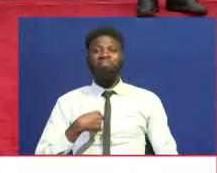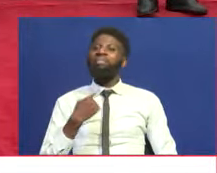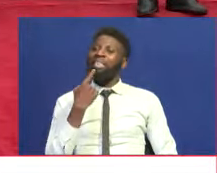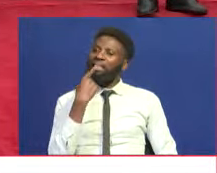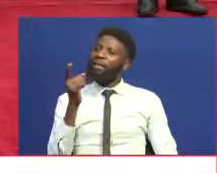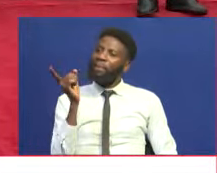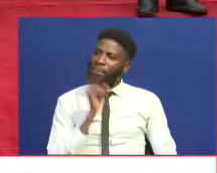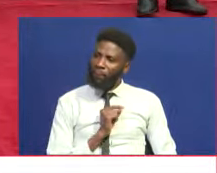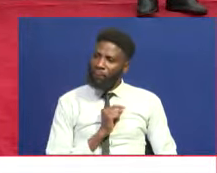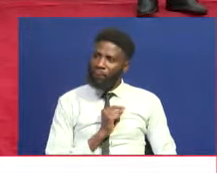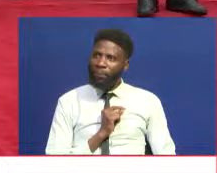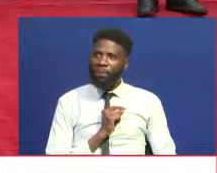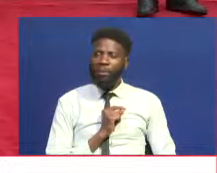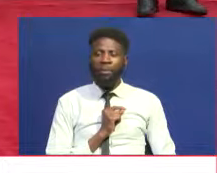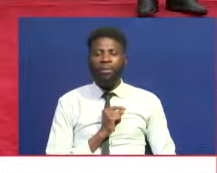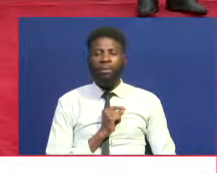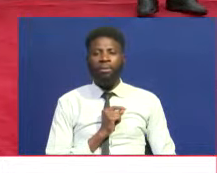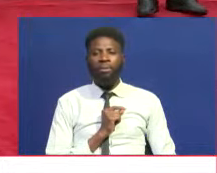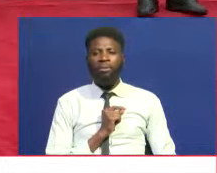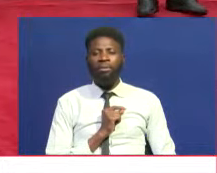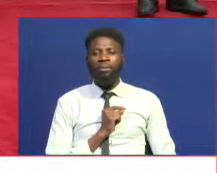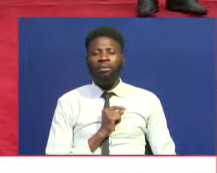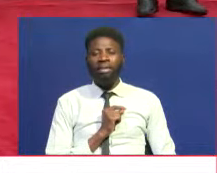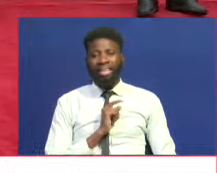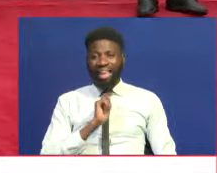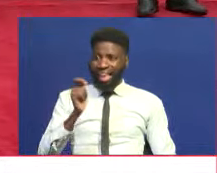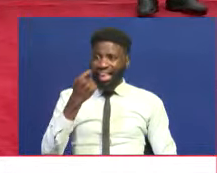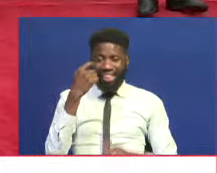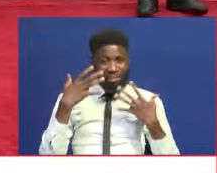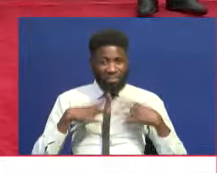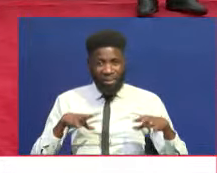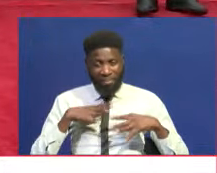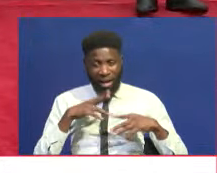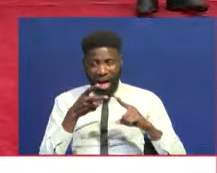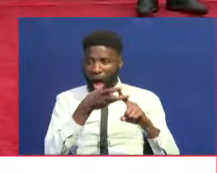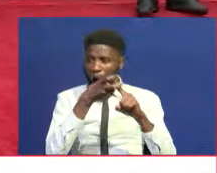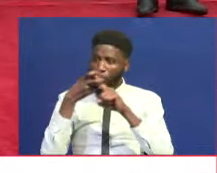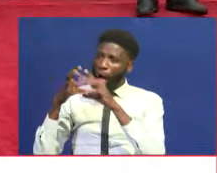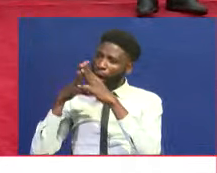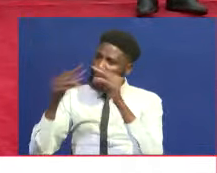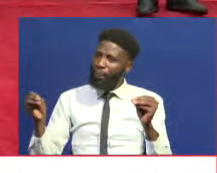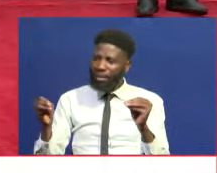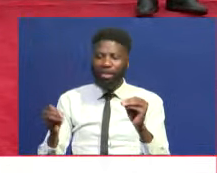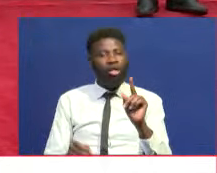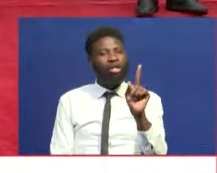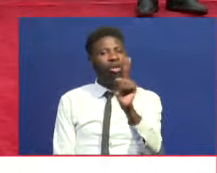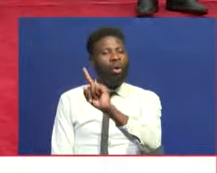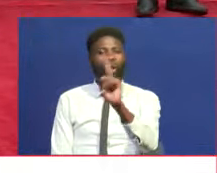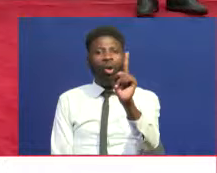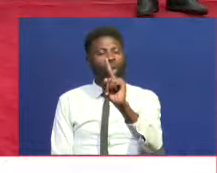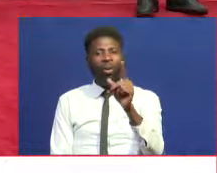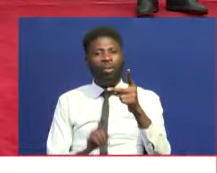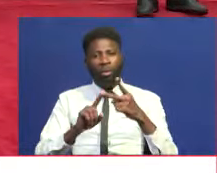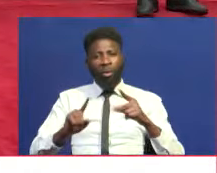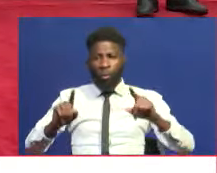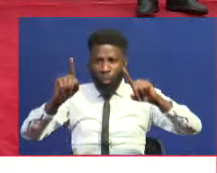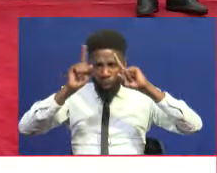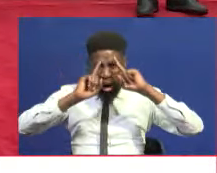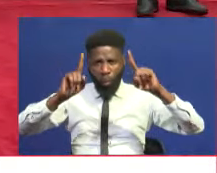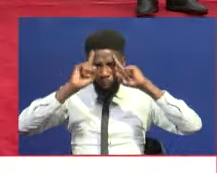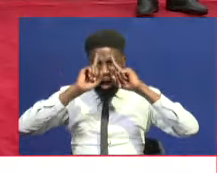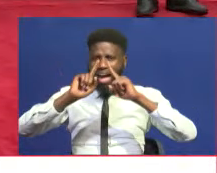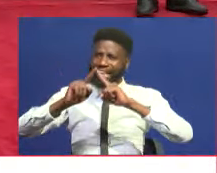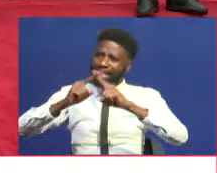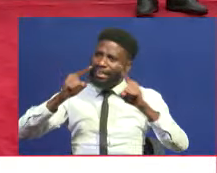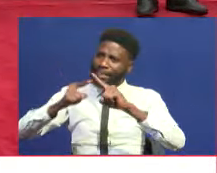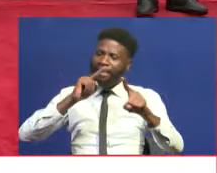there will be no disappearance of Kenyans again. There will be no extrajudicial killing of Kenyans.